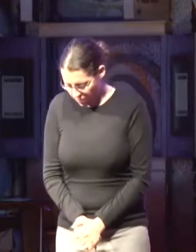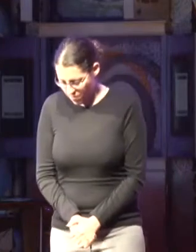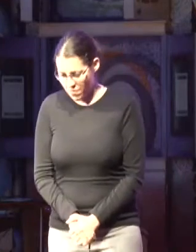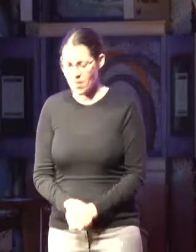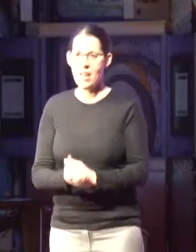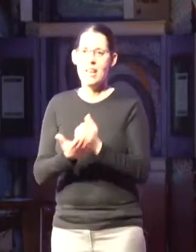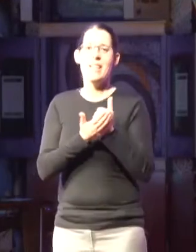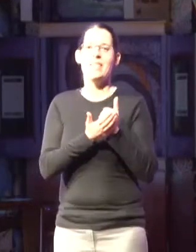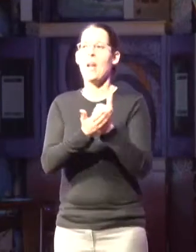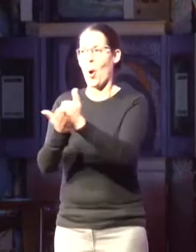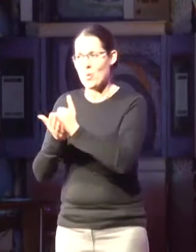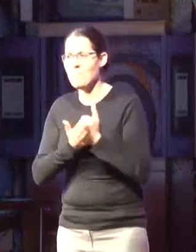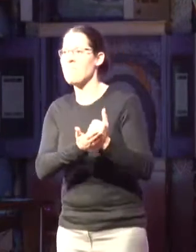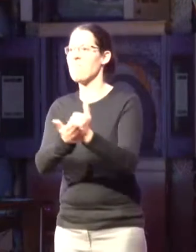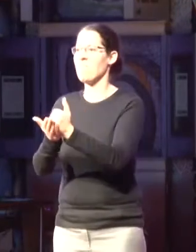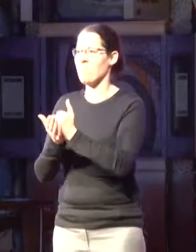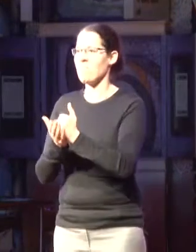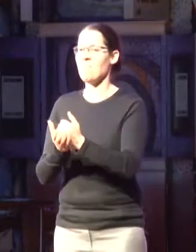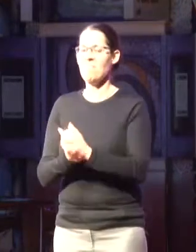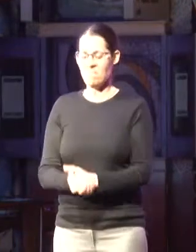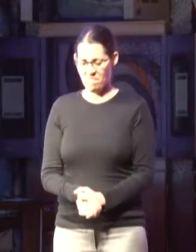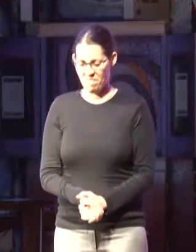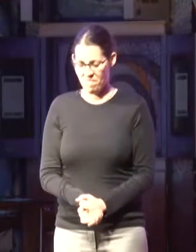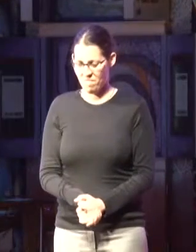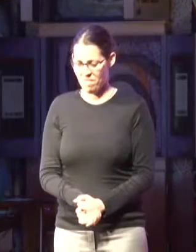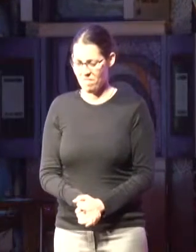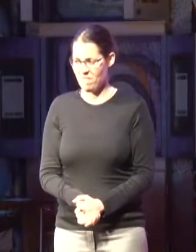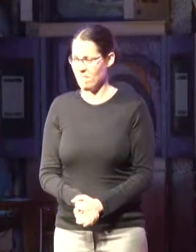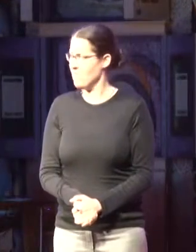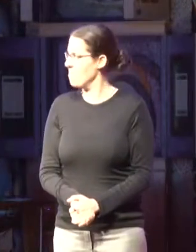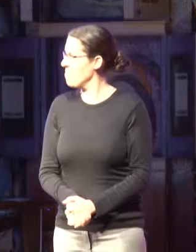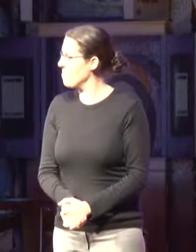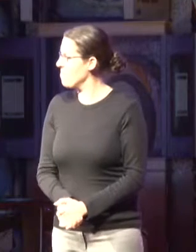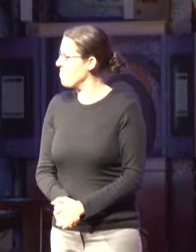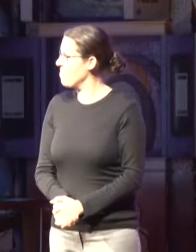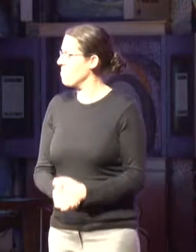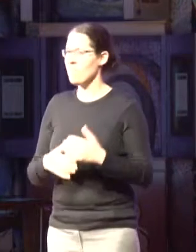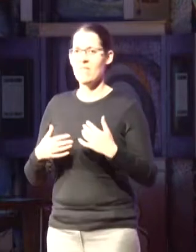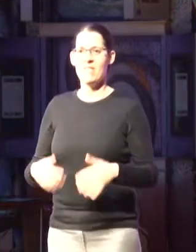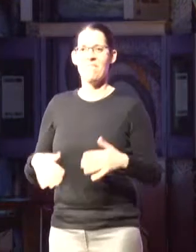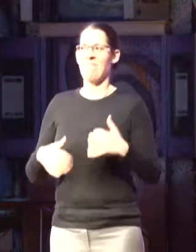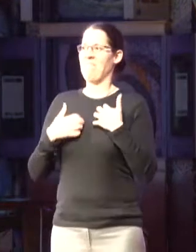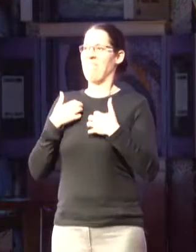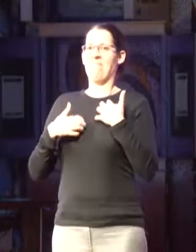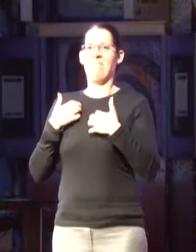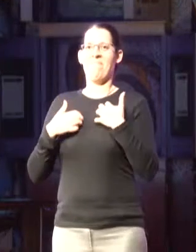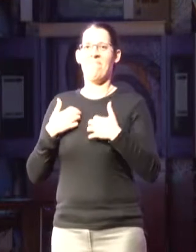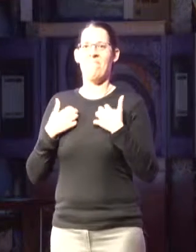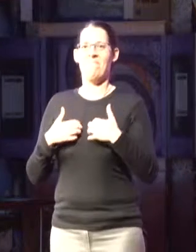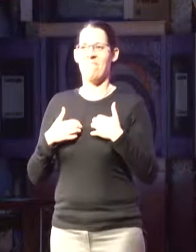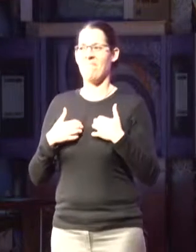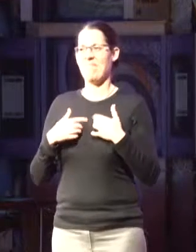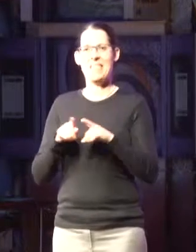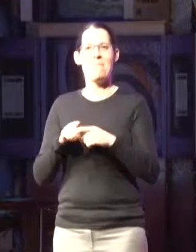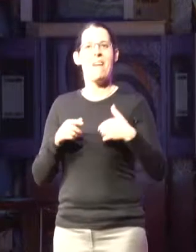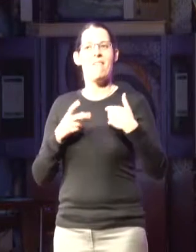Tēnā koutou I tēnei ai. Lovely to be with you all this evening, and it's very exciting, as every other time I've been to these